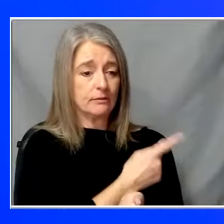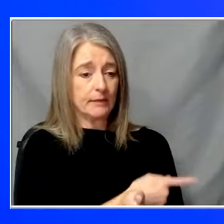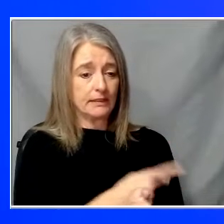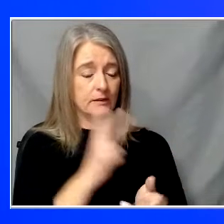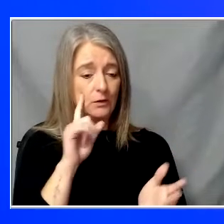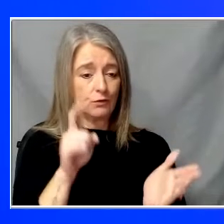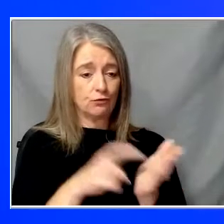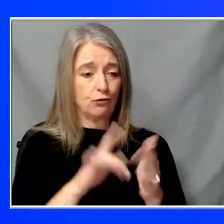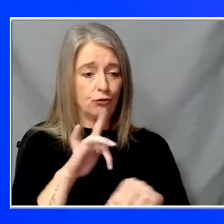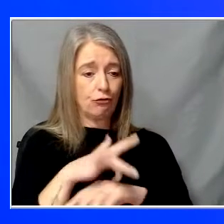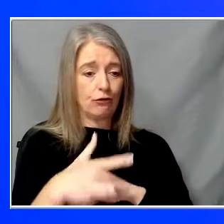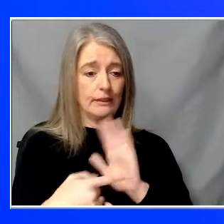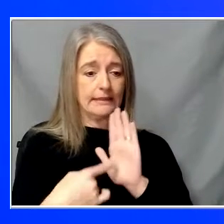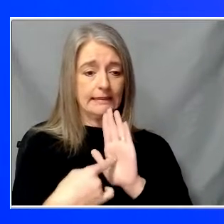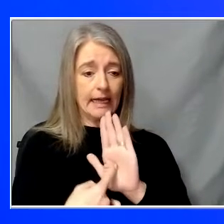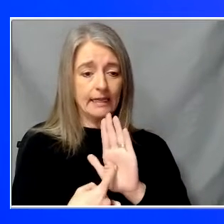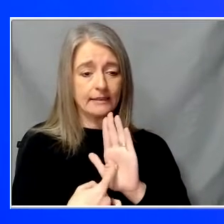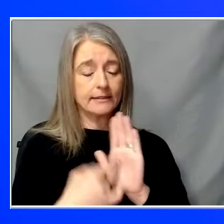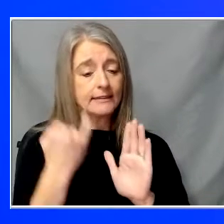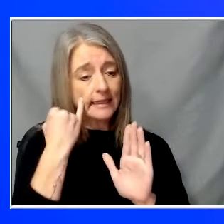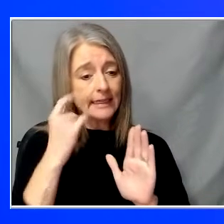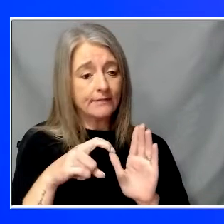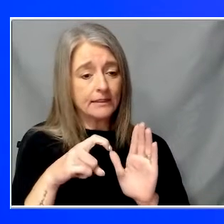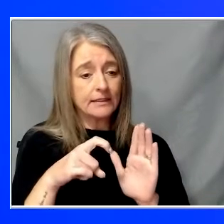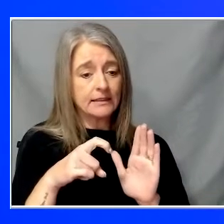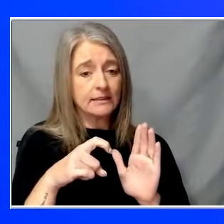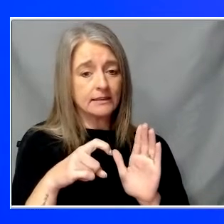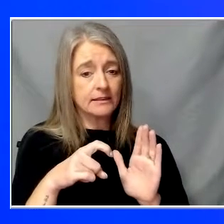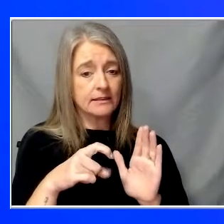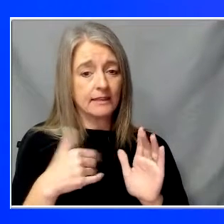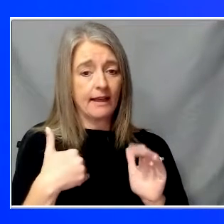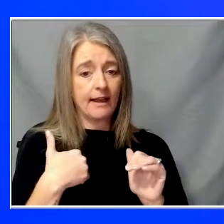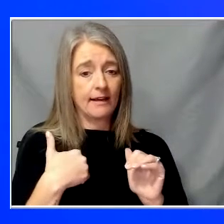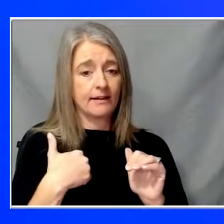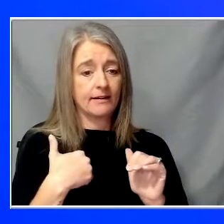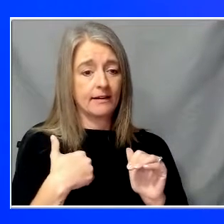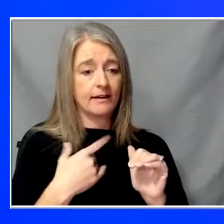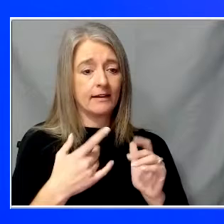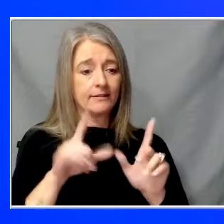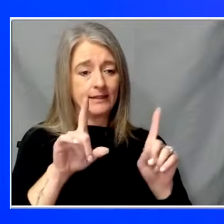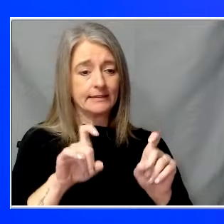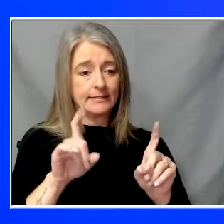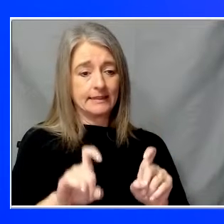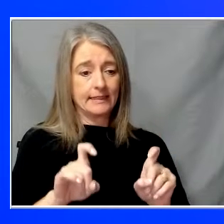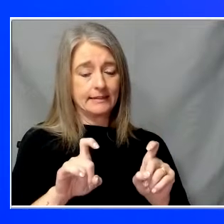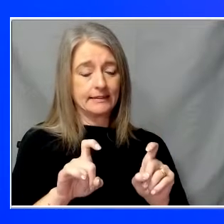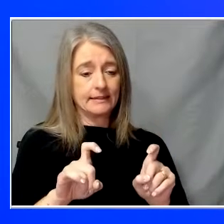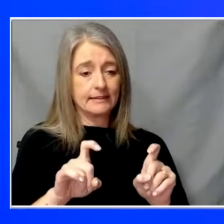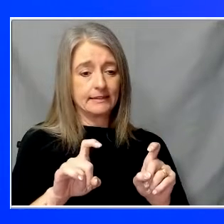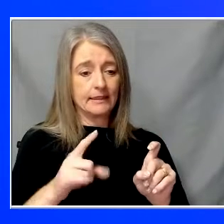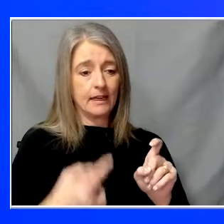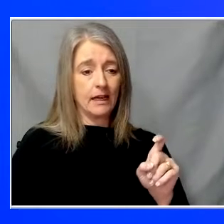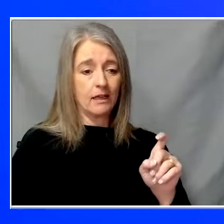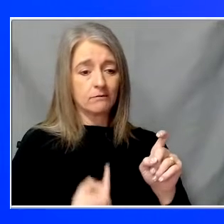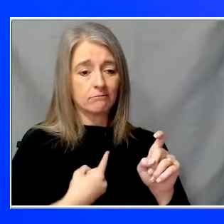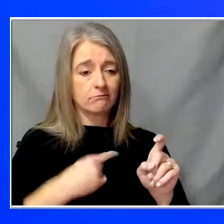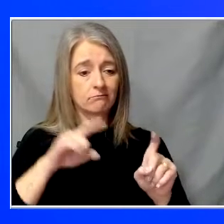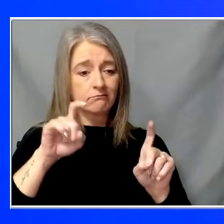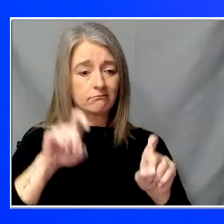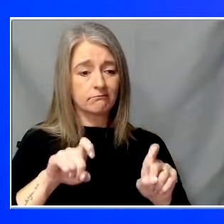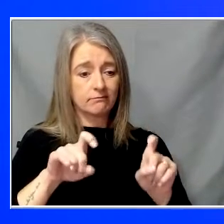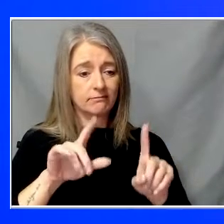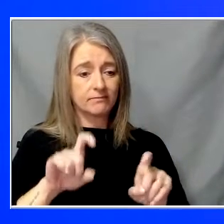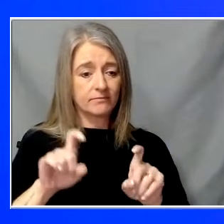early sign. And if needed, it is to have an endoscopy, because this endoscopy is very reliable to find those